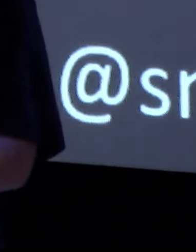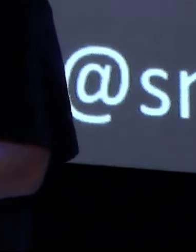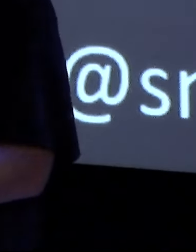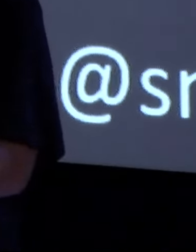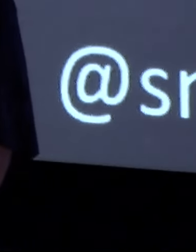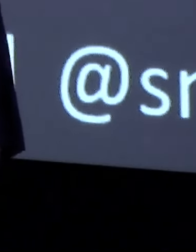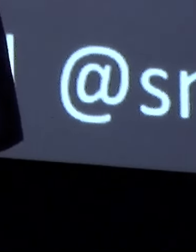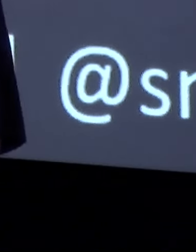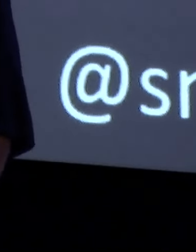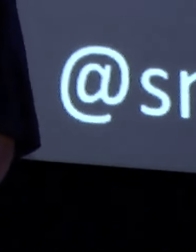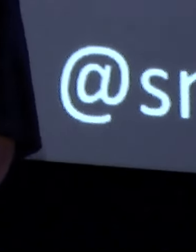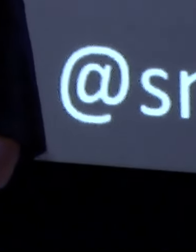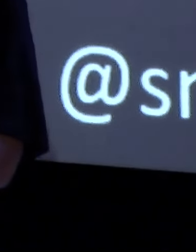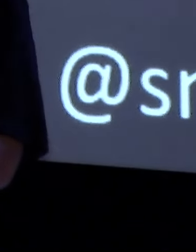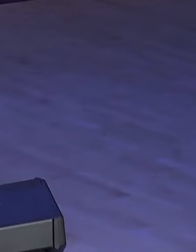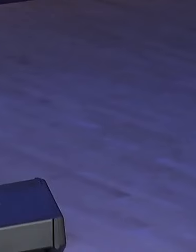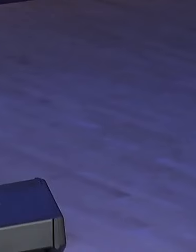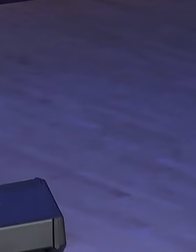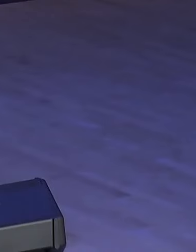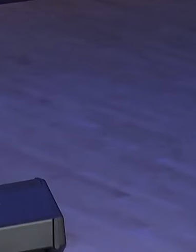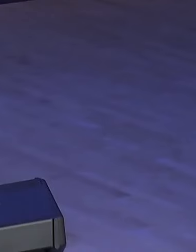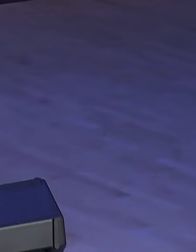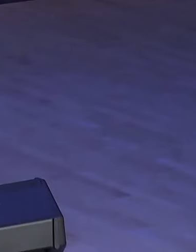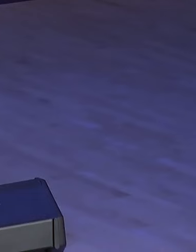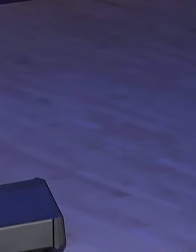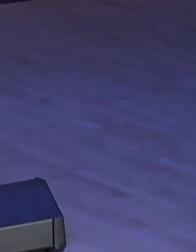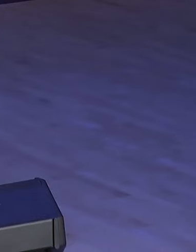it. Don't tell you no